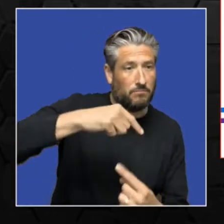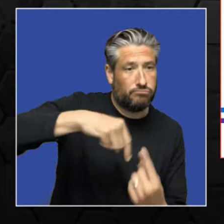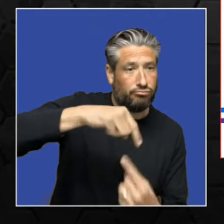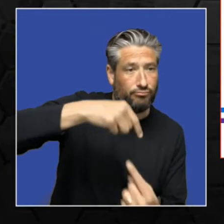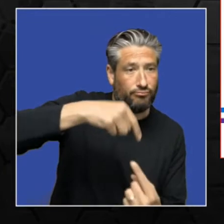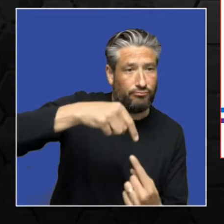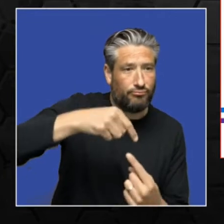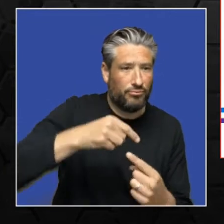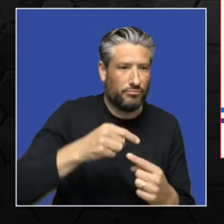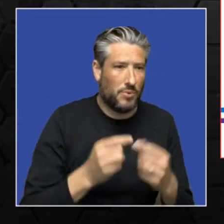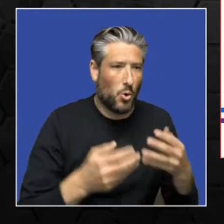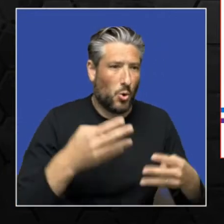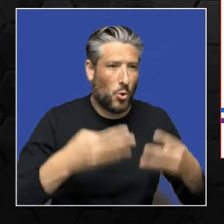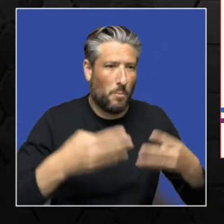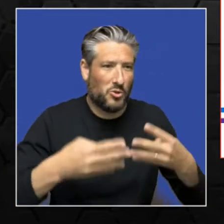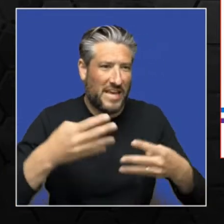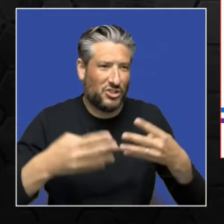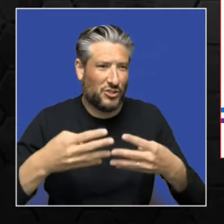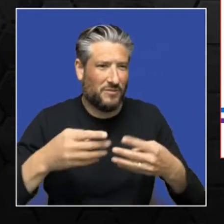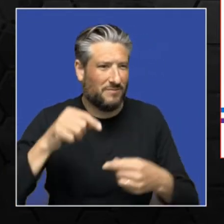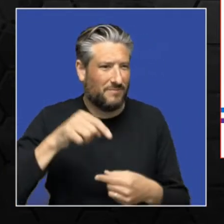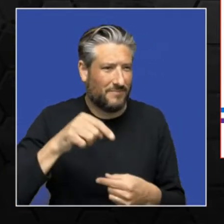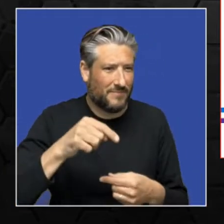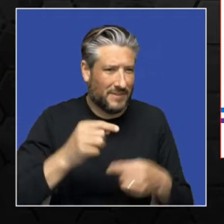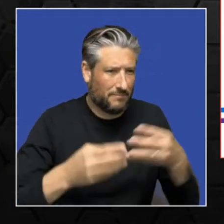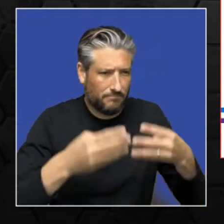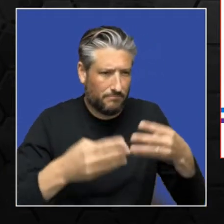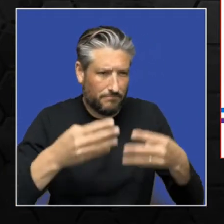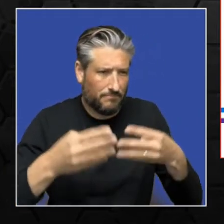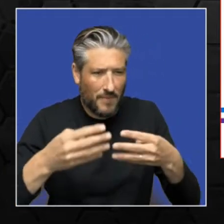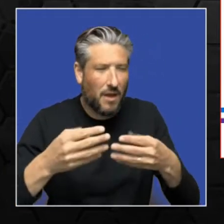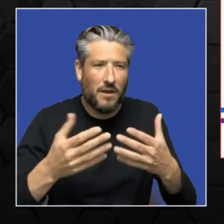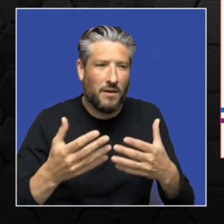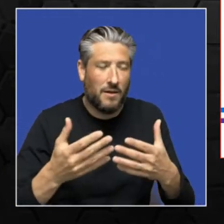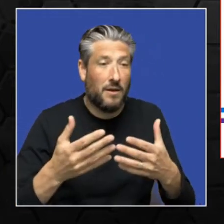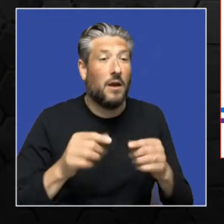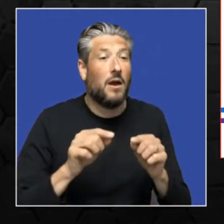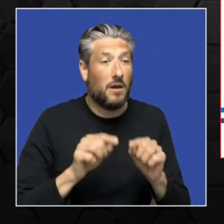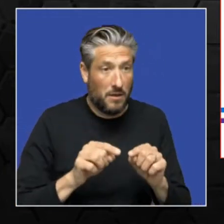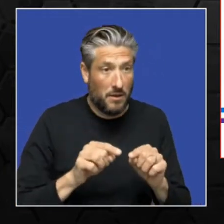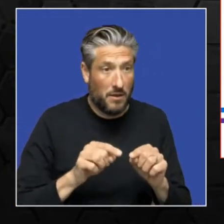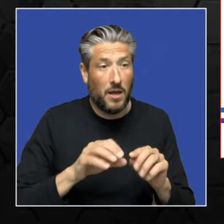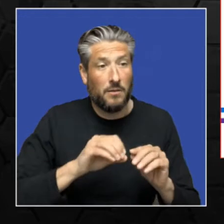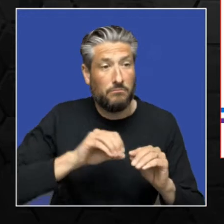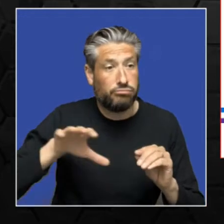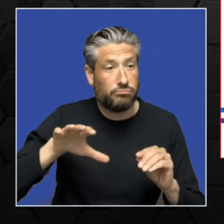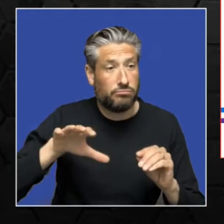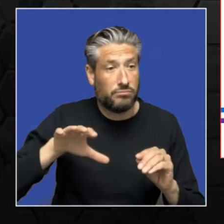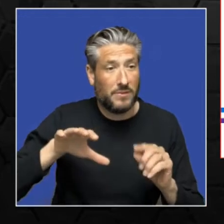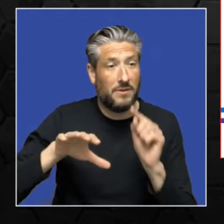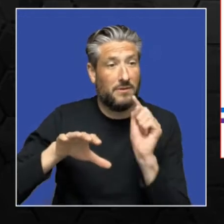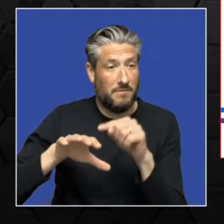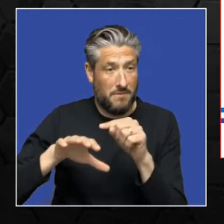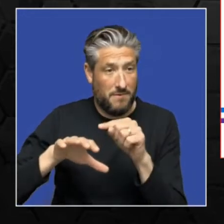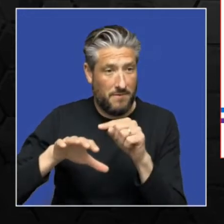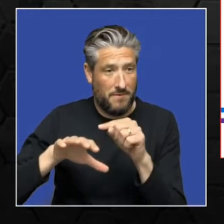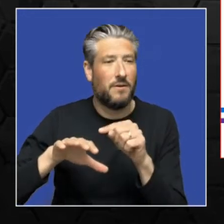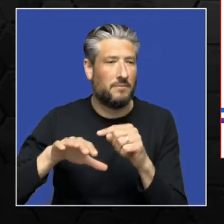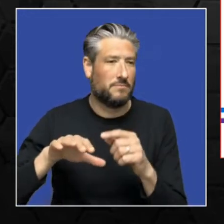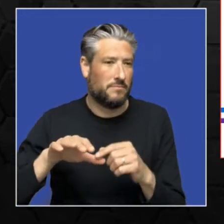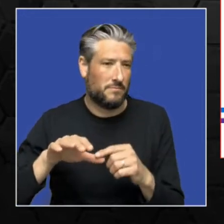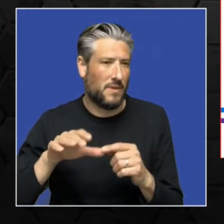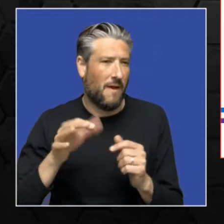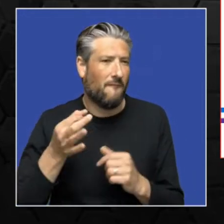simple sum of the input and the weights, and then that's passed on to an activation function, which an